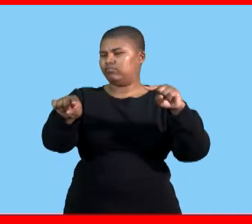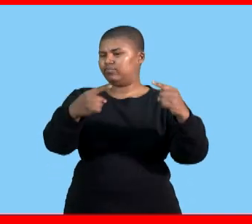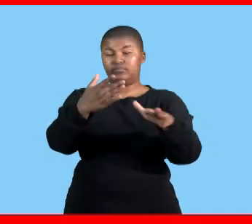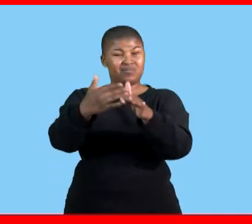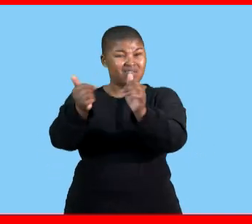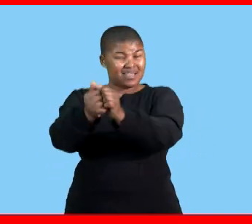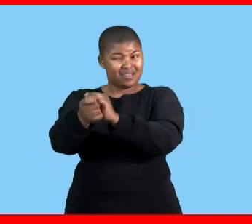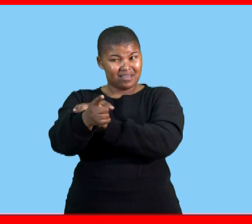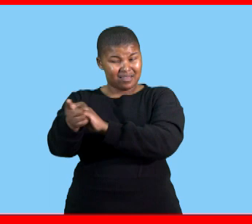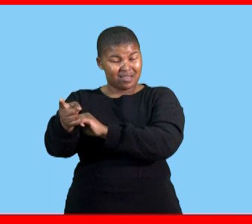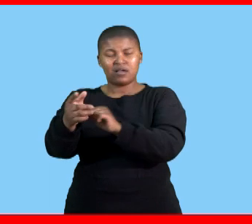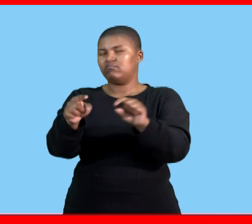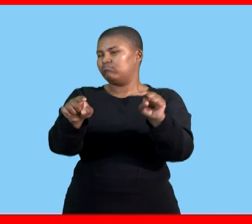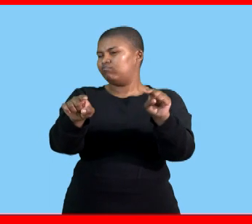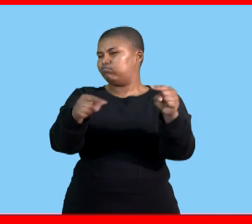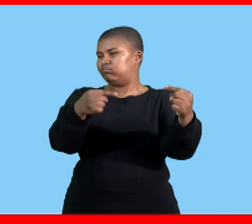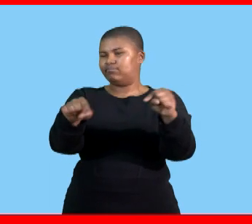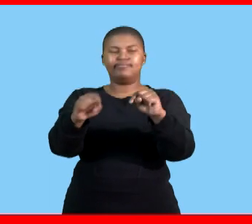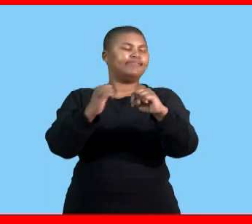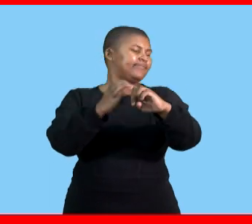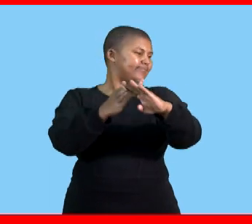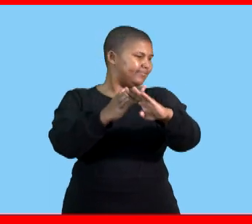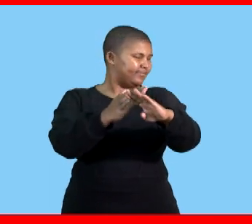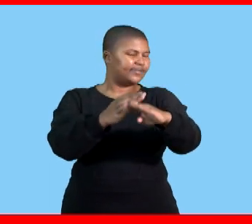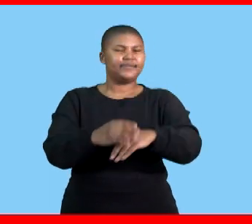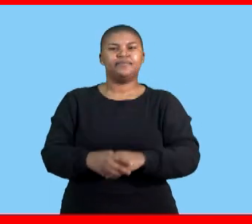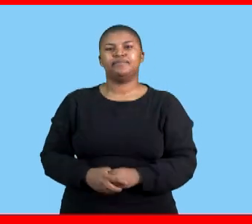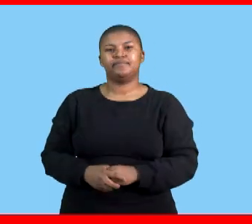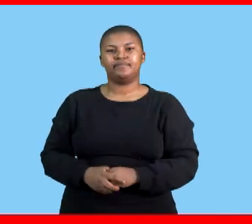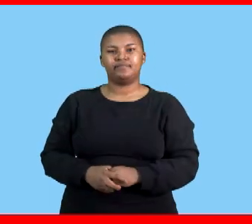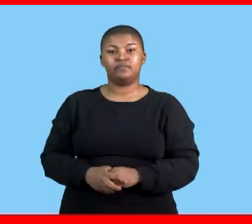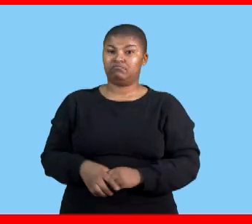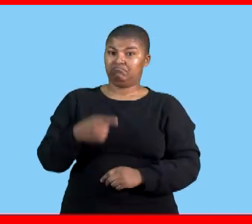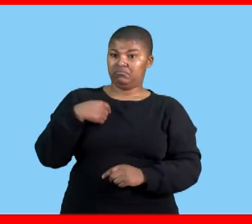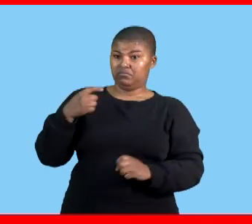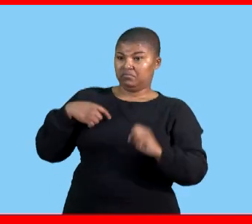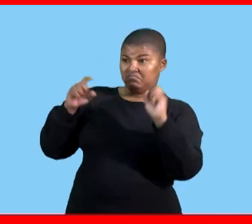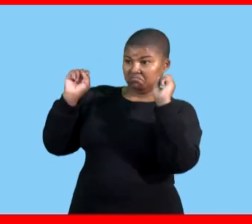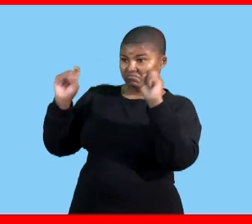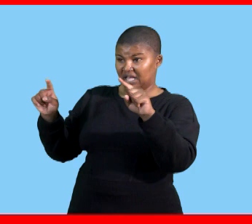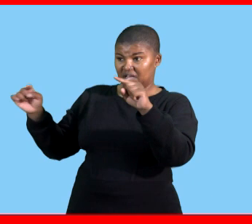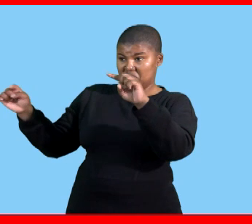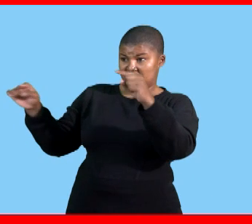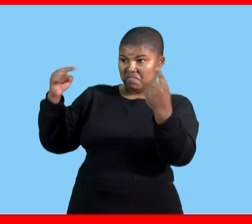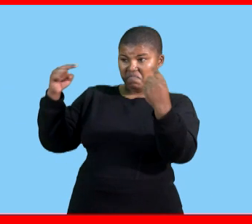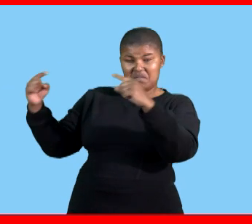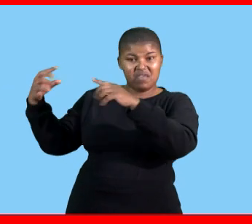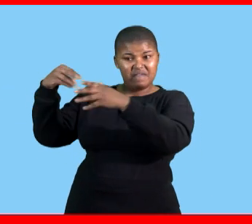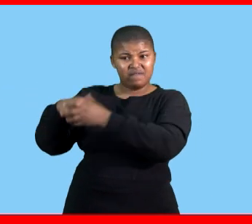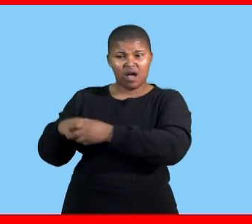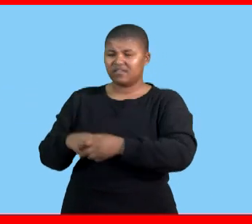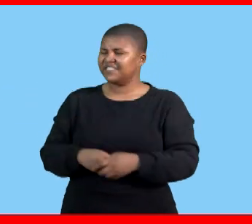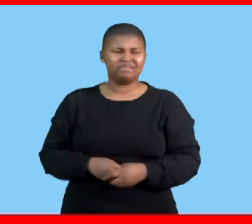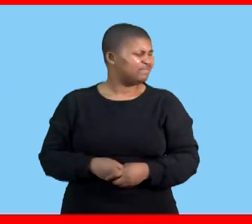our co-workers. So instead of engaging in a dispute with your employees, you need to